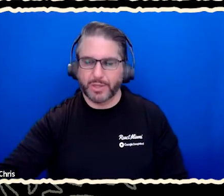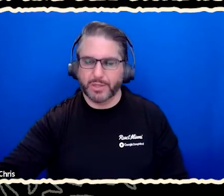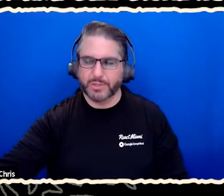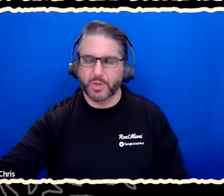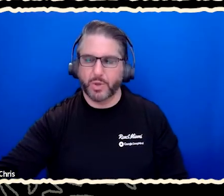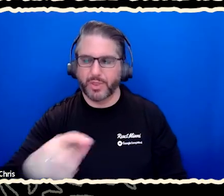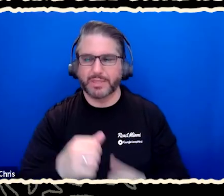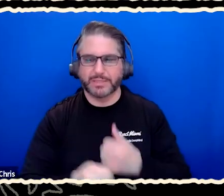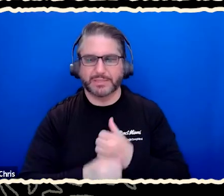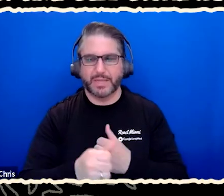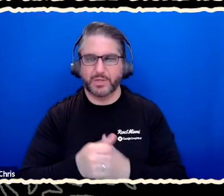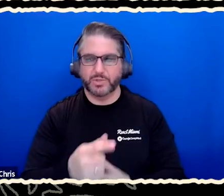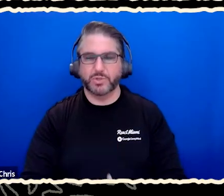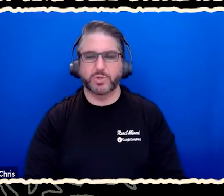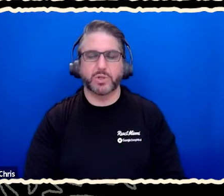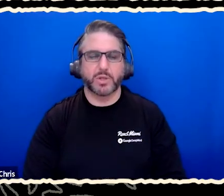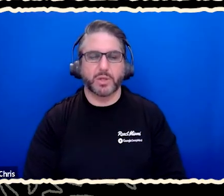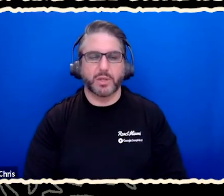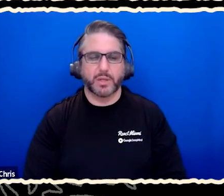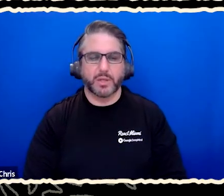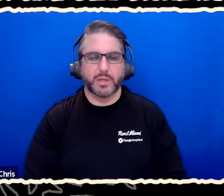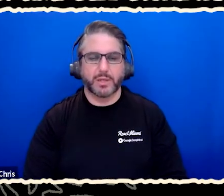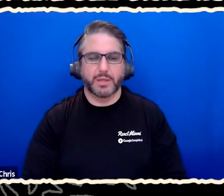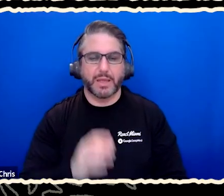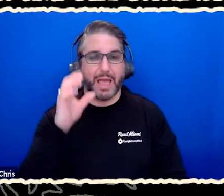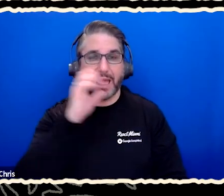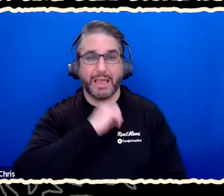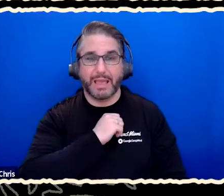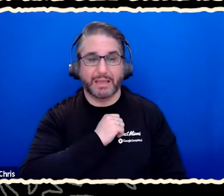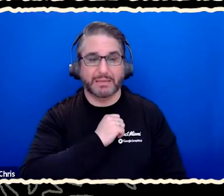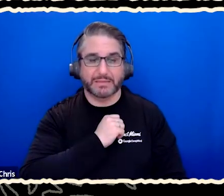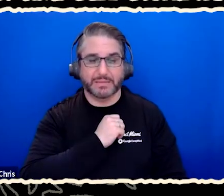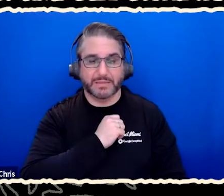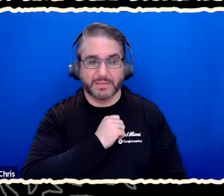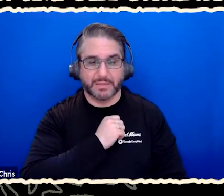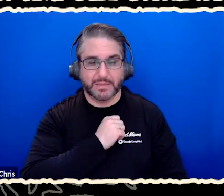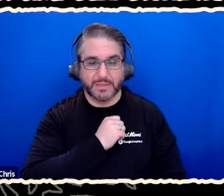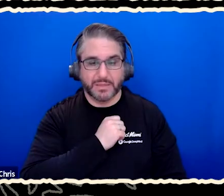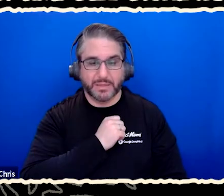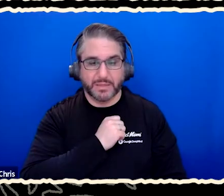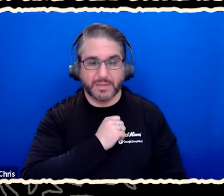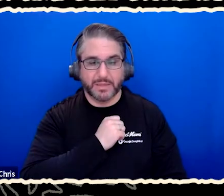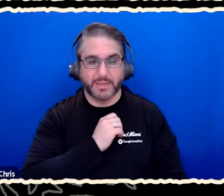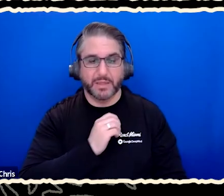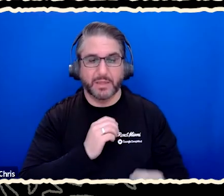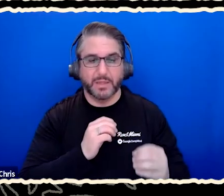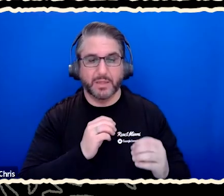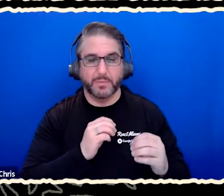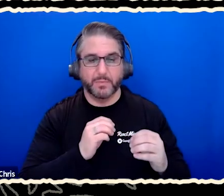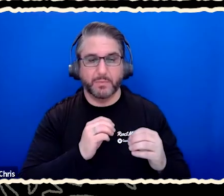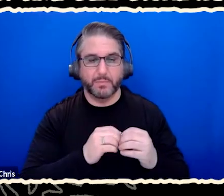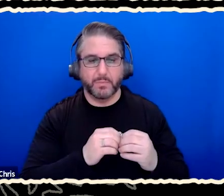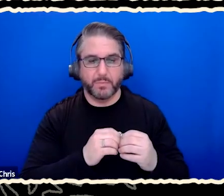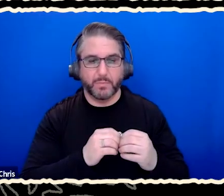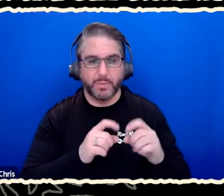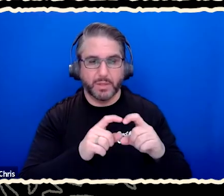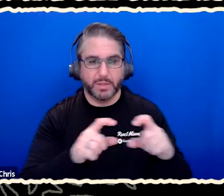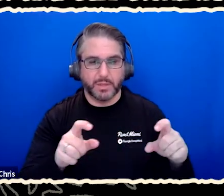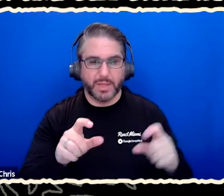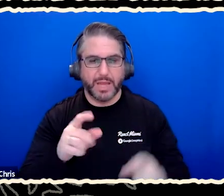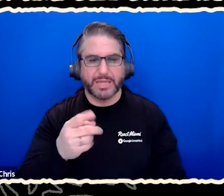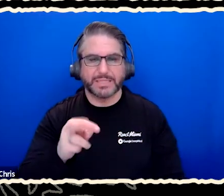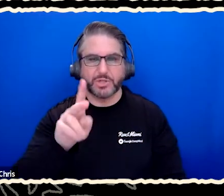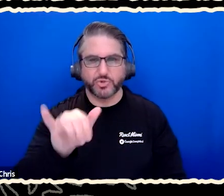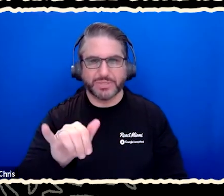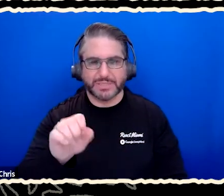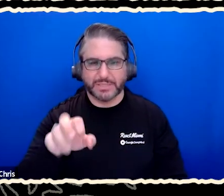you use it. And I guess the word dangerously set is pretty telling. So the on error here,